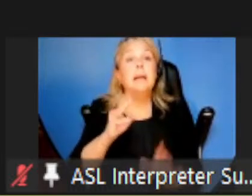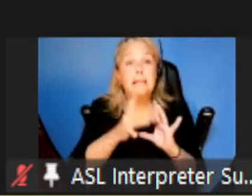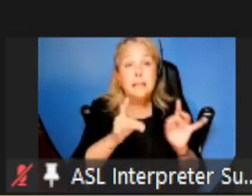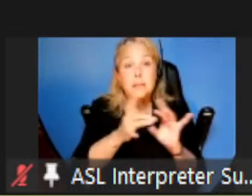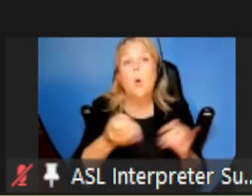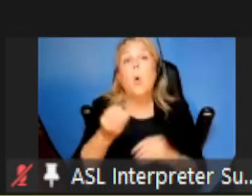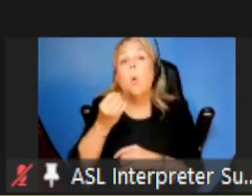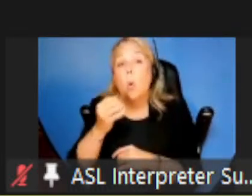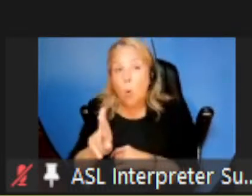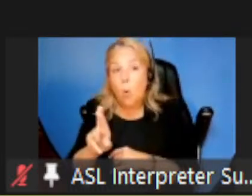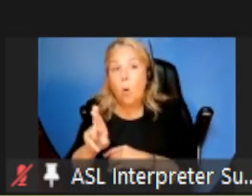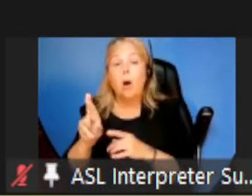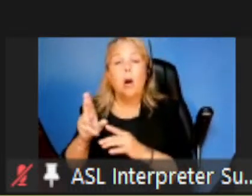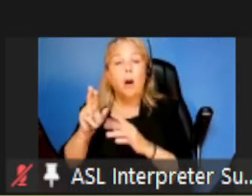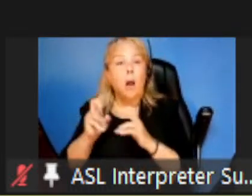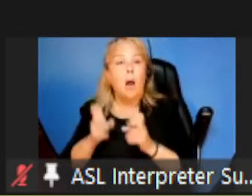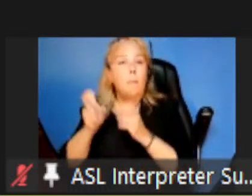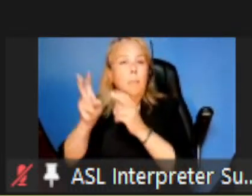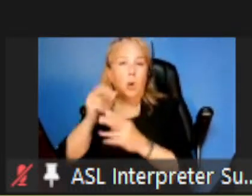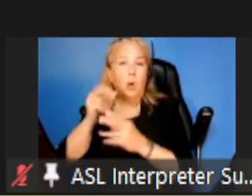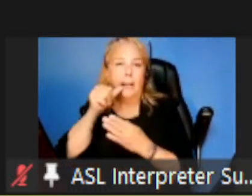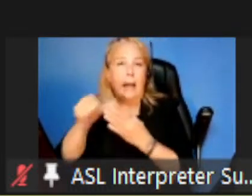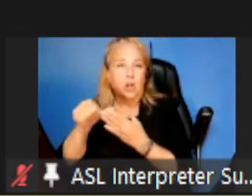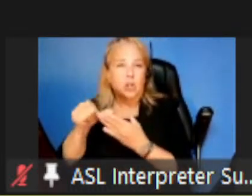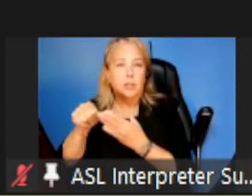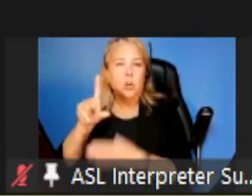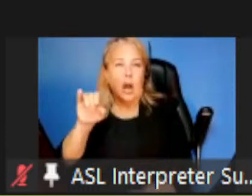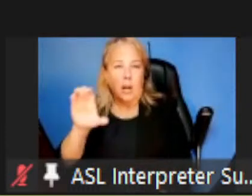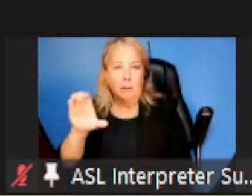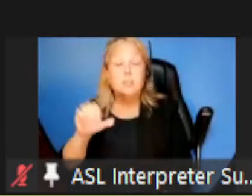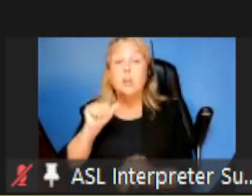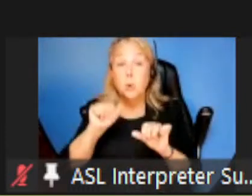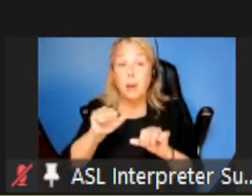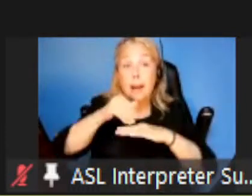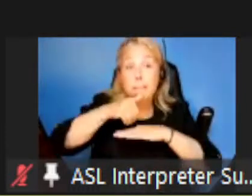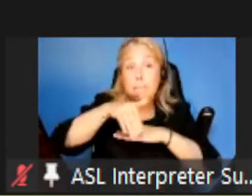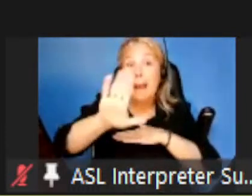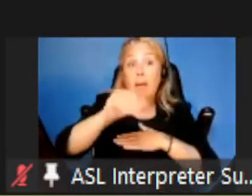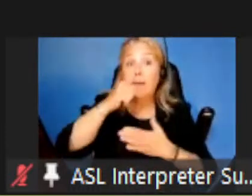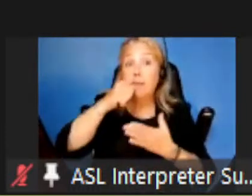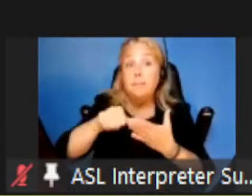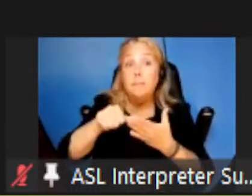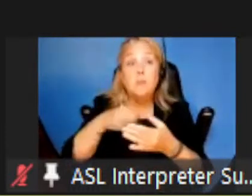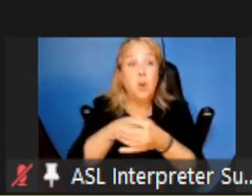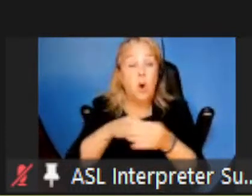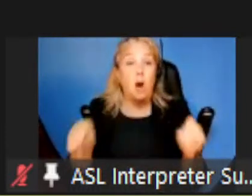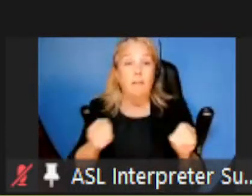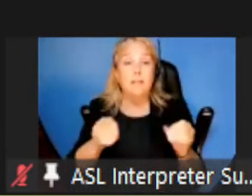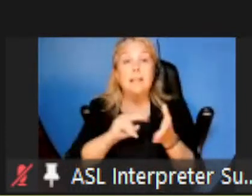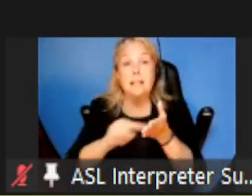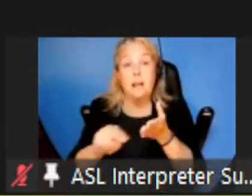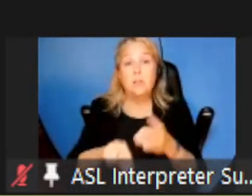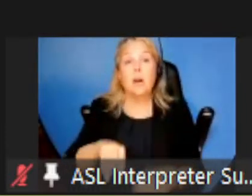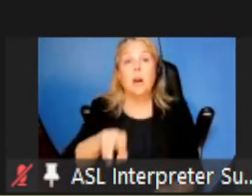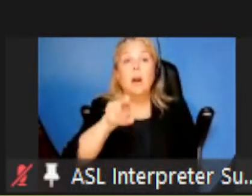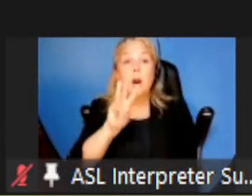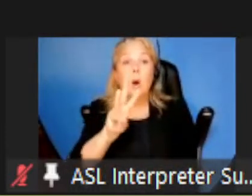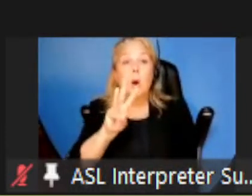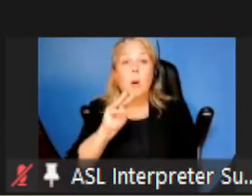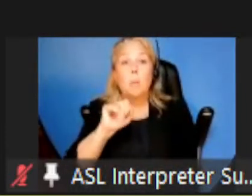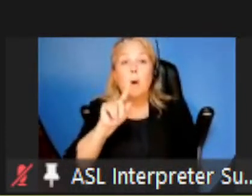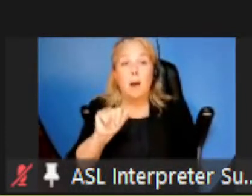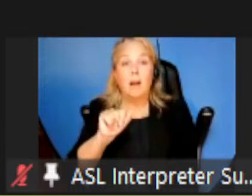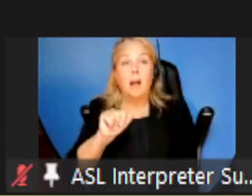documents. You can also mail testimony to the Office of the Secretary, WMATA,